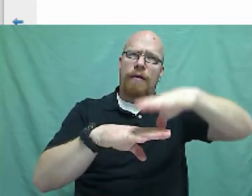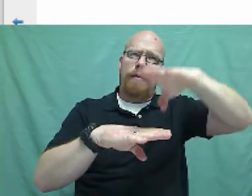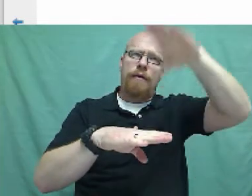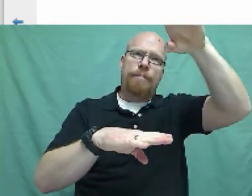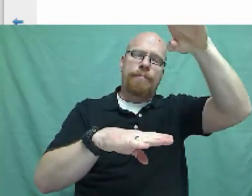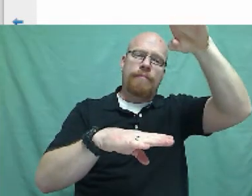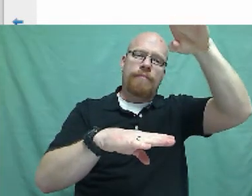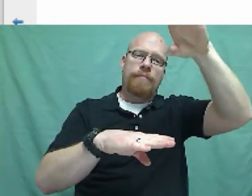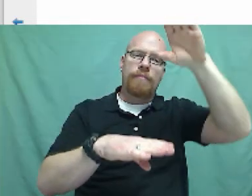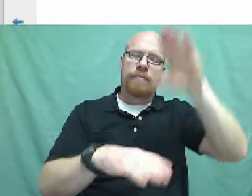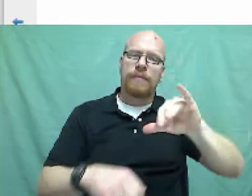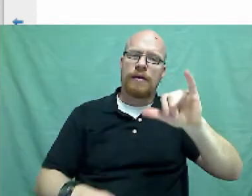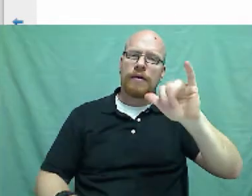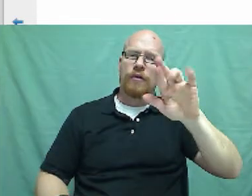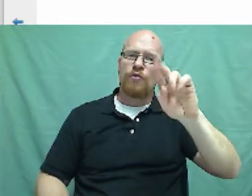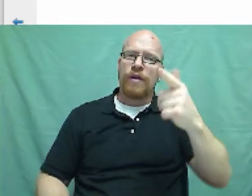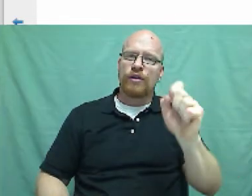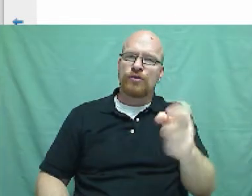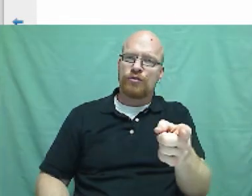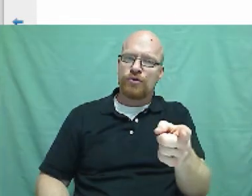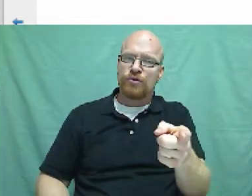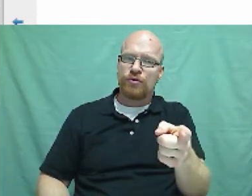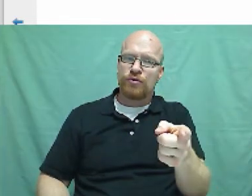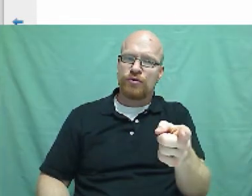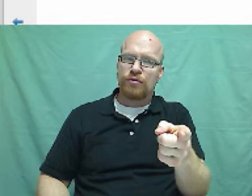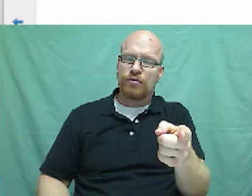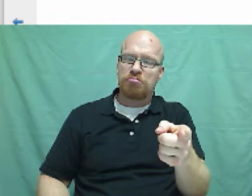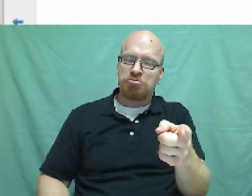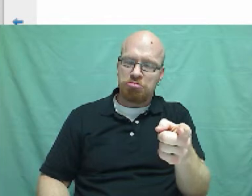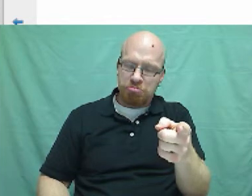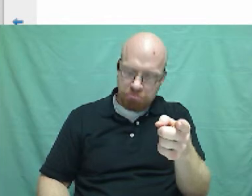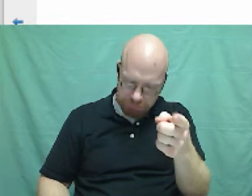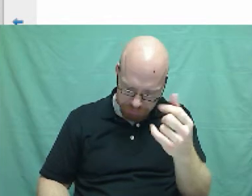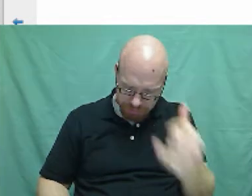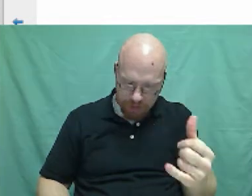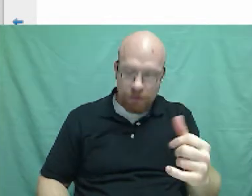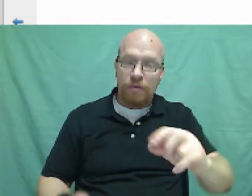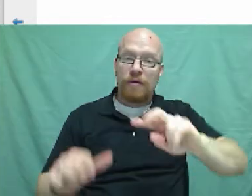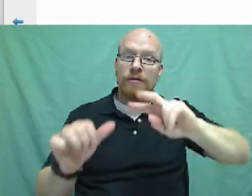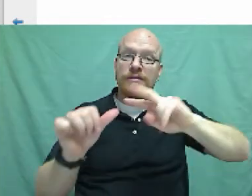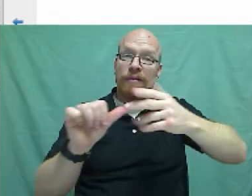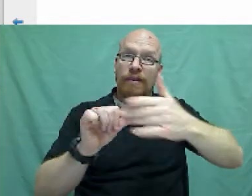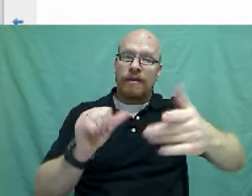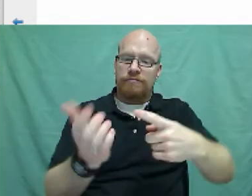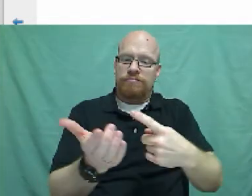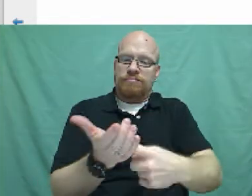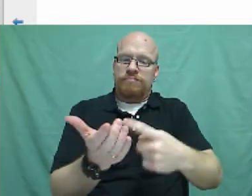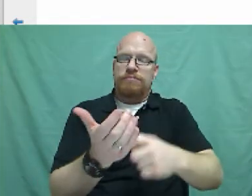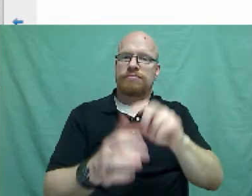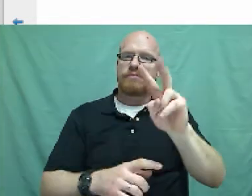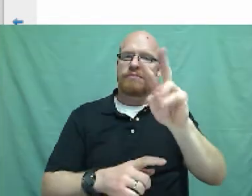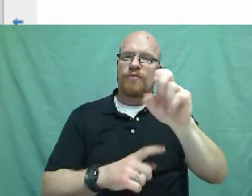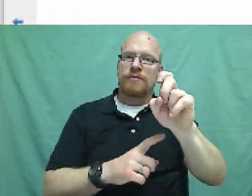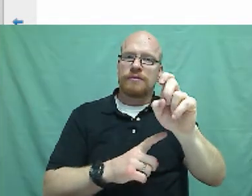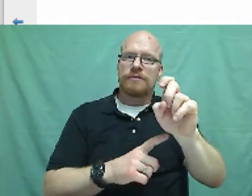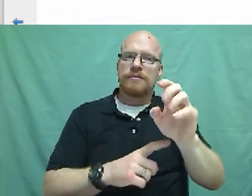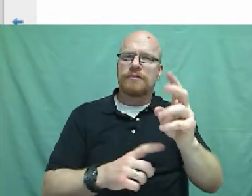Okay, so -3 all the way up to positive infinity. That's our range for the red graph here, the red parabola.